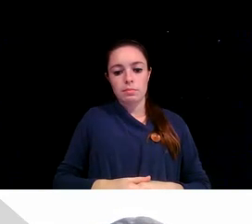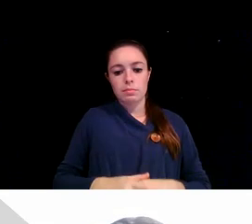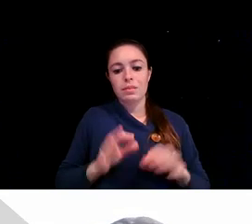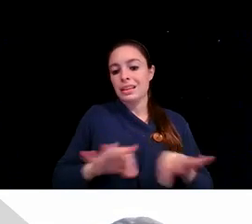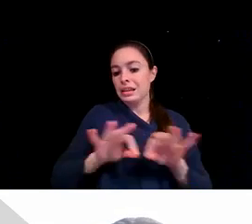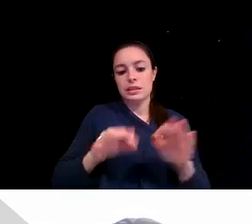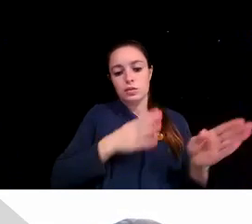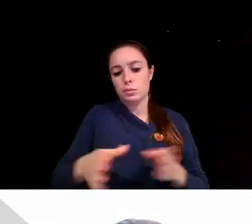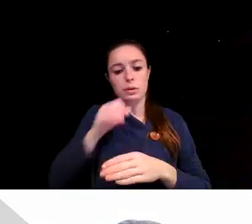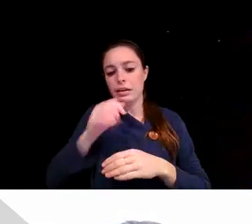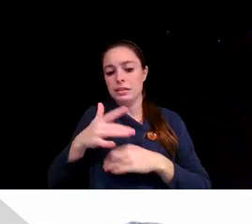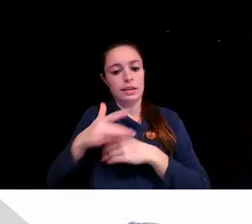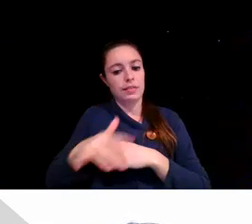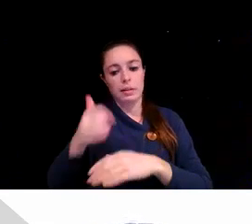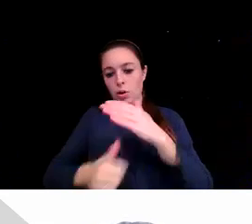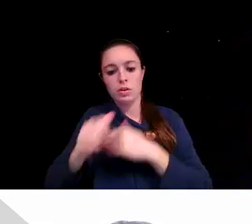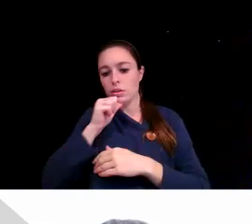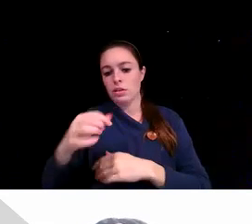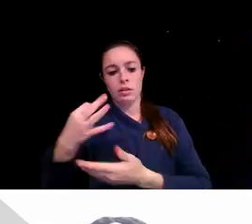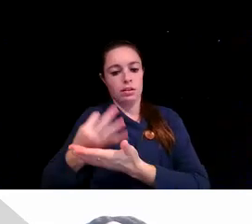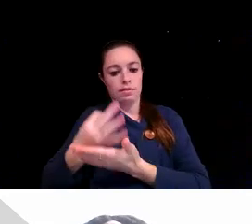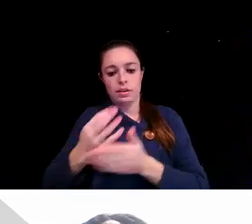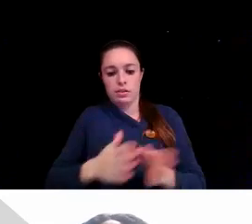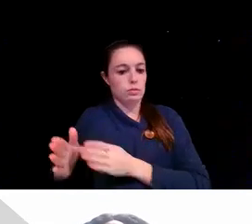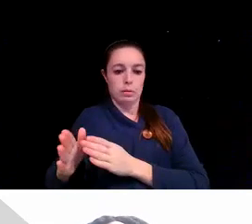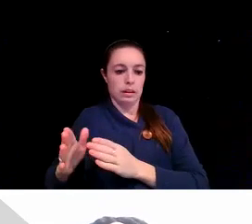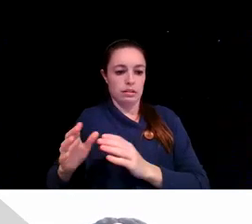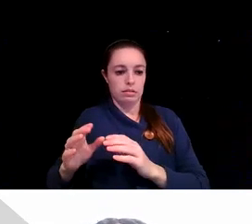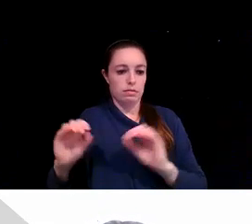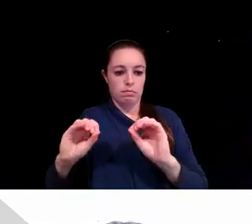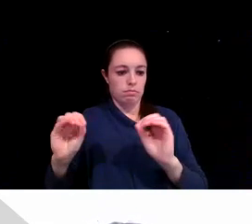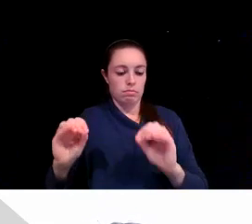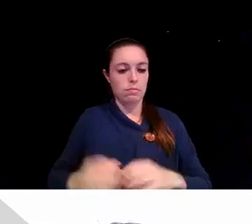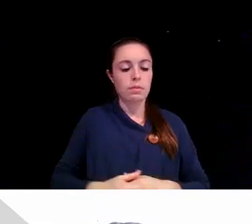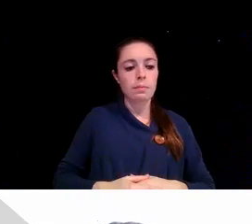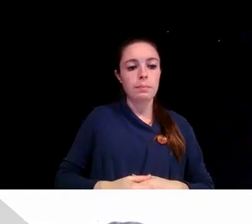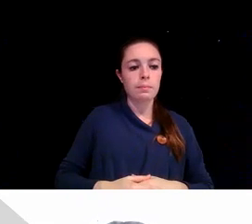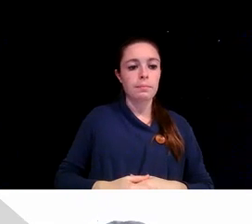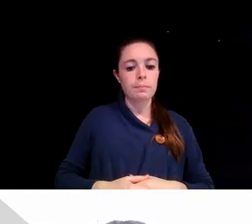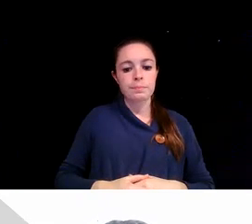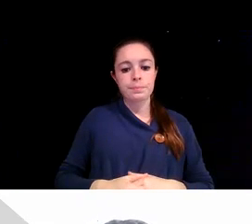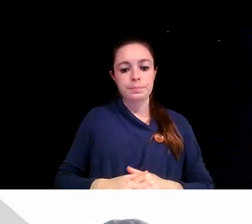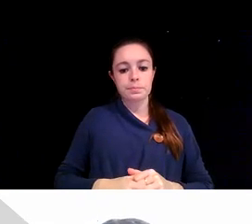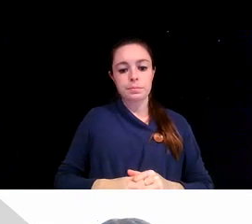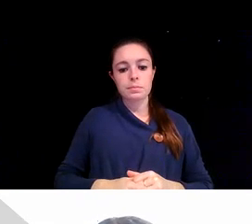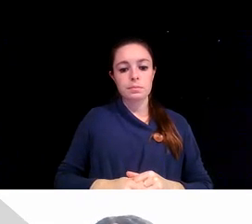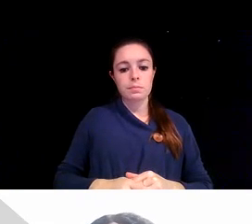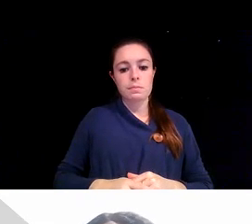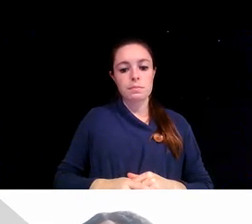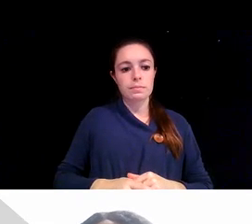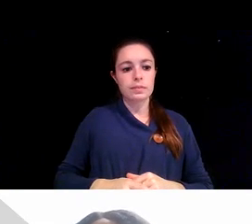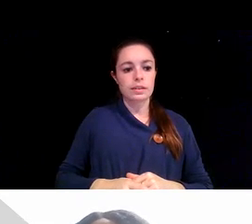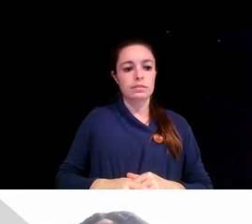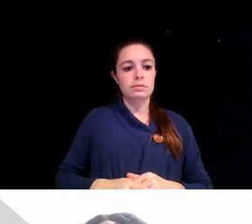application. Now, like all other New York State of Health marketplace